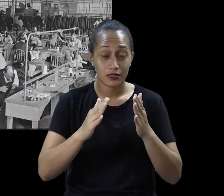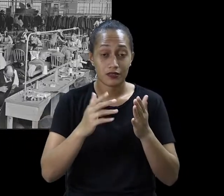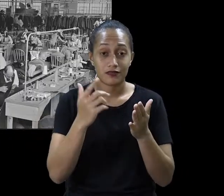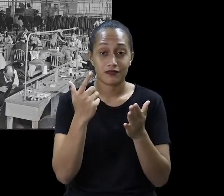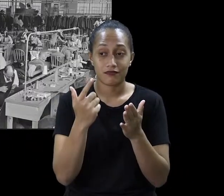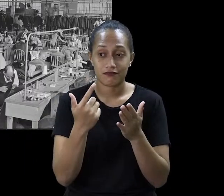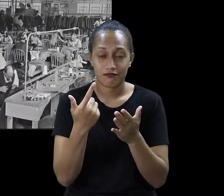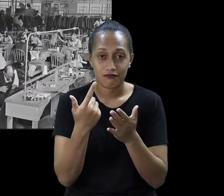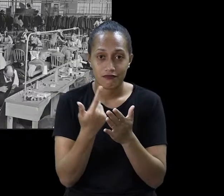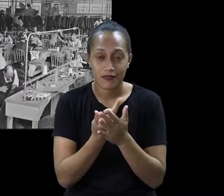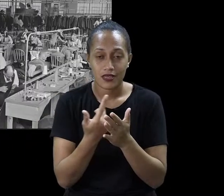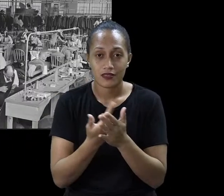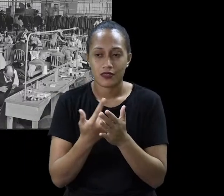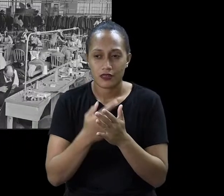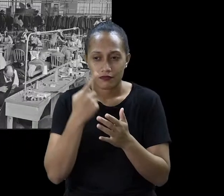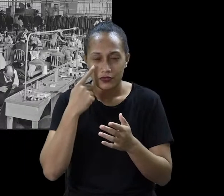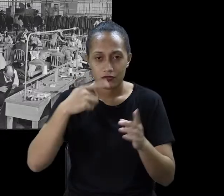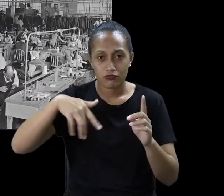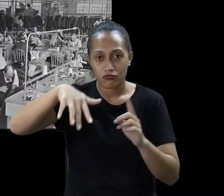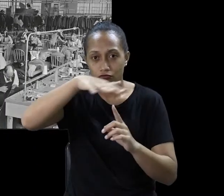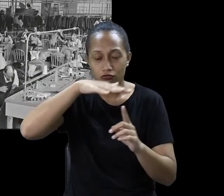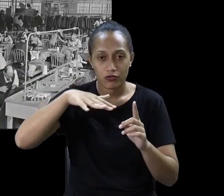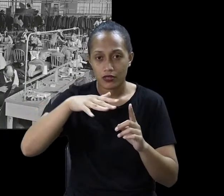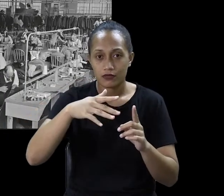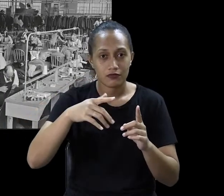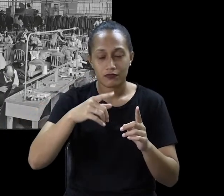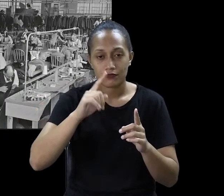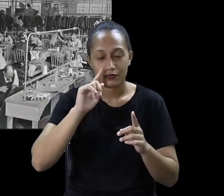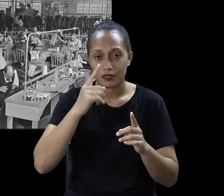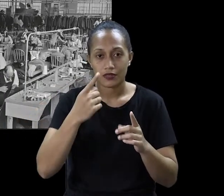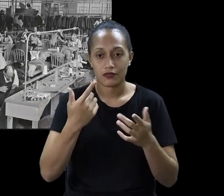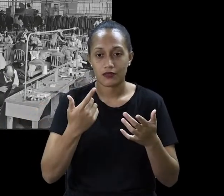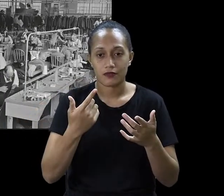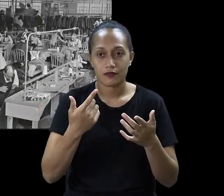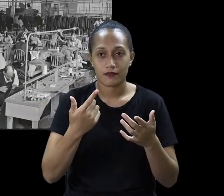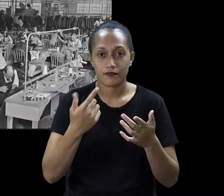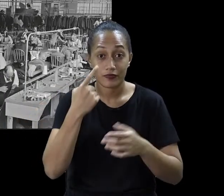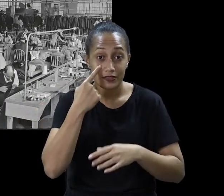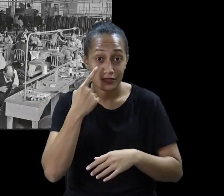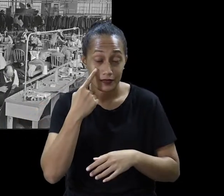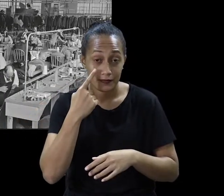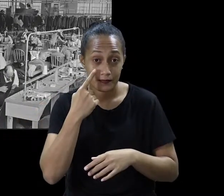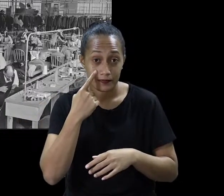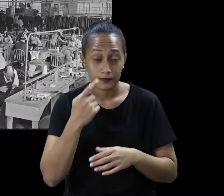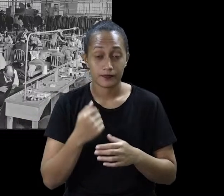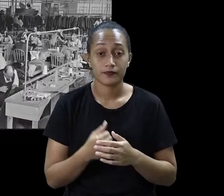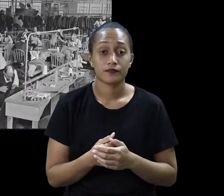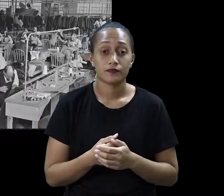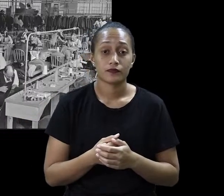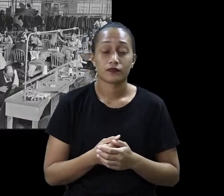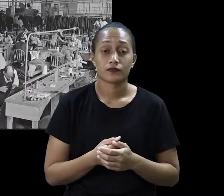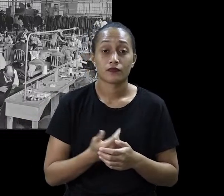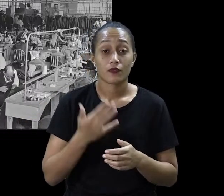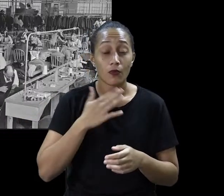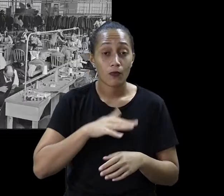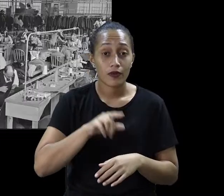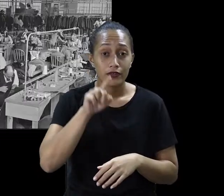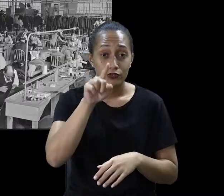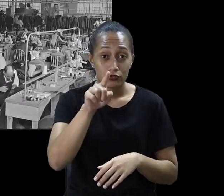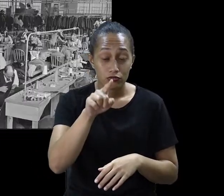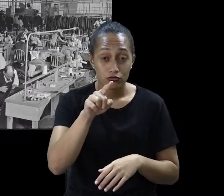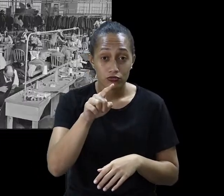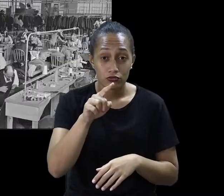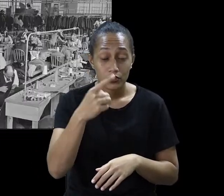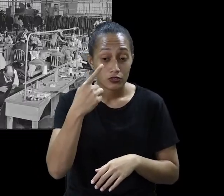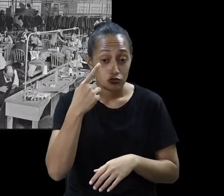or entrepreneurship. Now, these words have meaning in everyday language, and so some of it might jump out at you. Of course, if you need